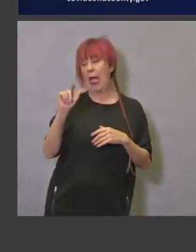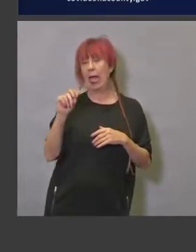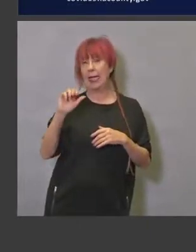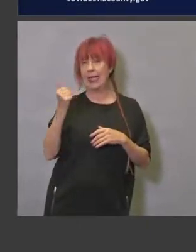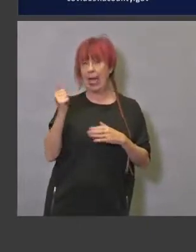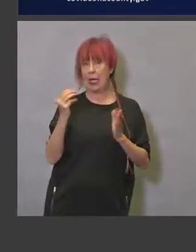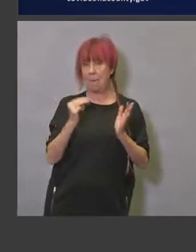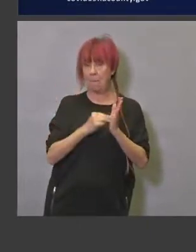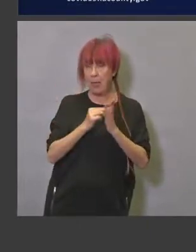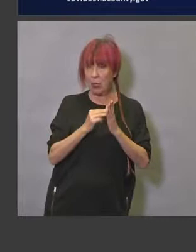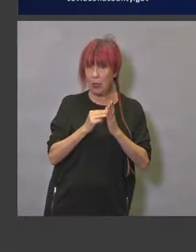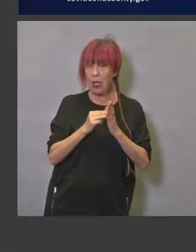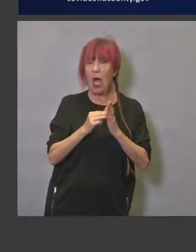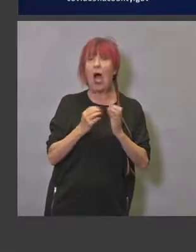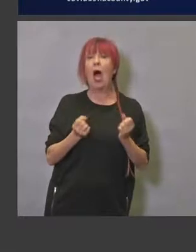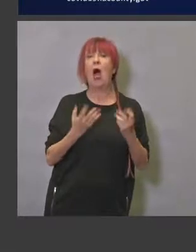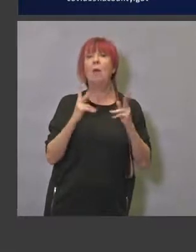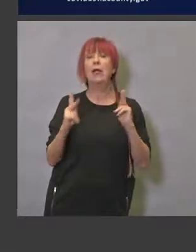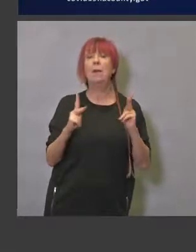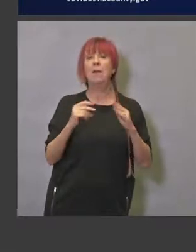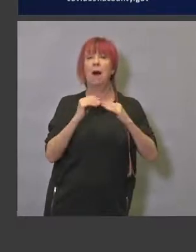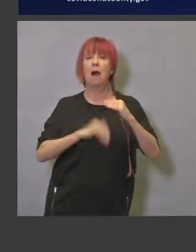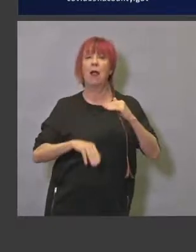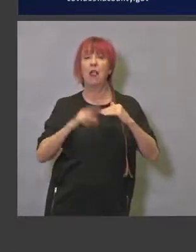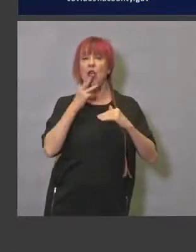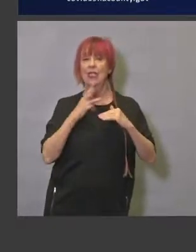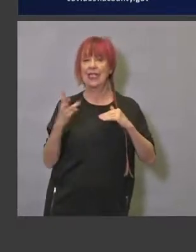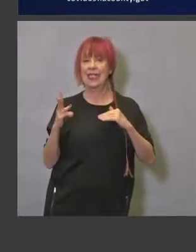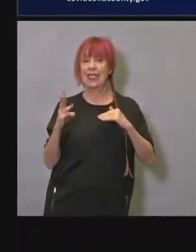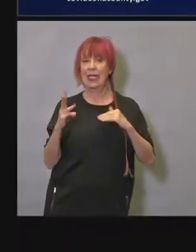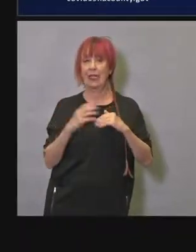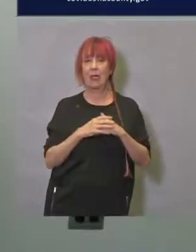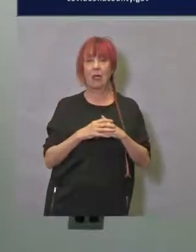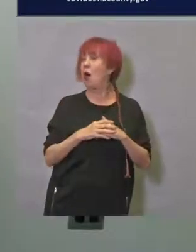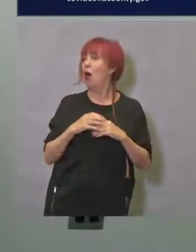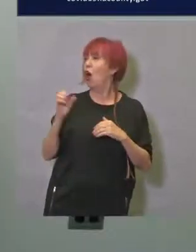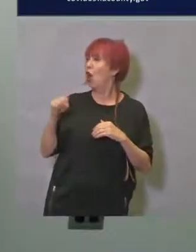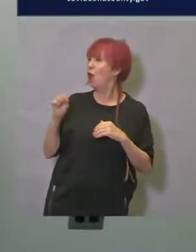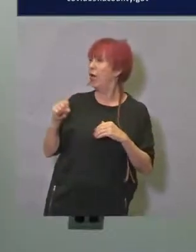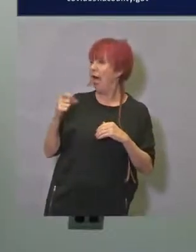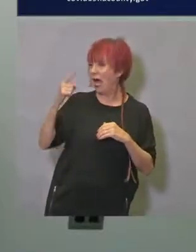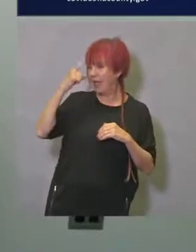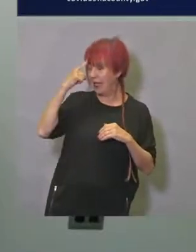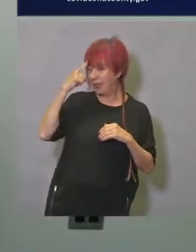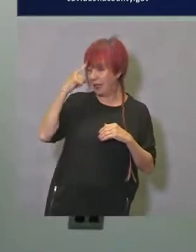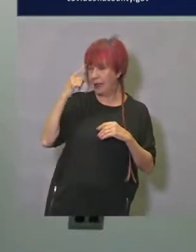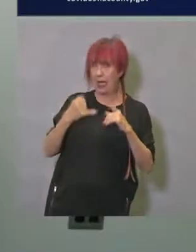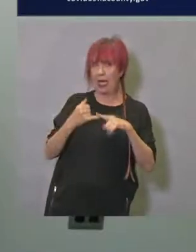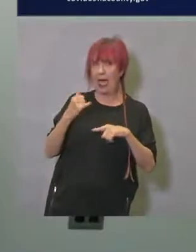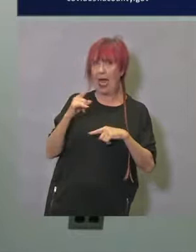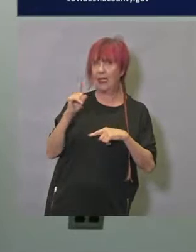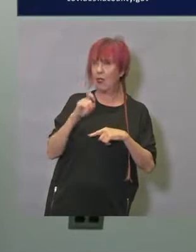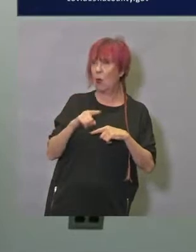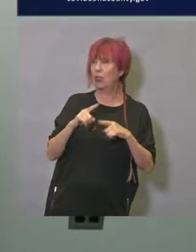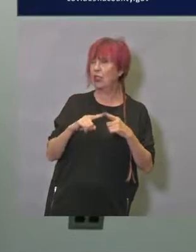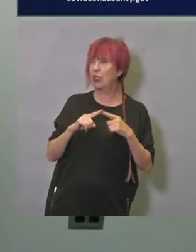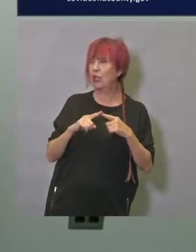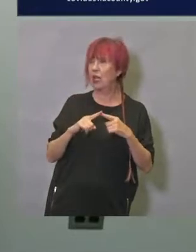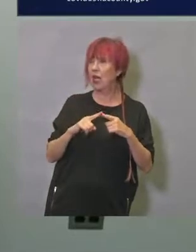are under 16? Oh yeah, thanks a lot. I think for the last question, the answer